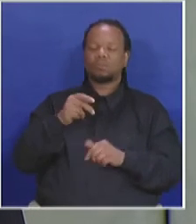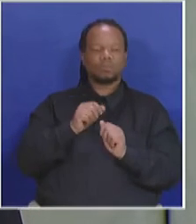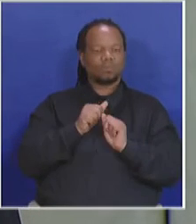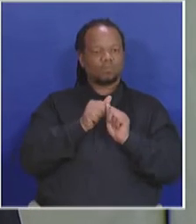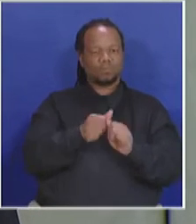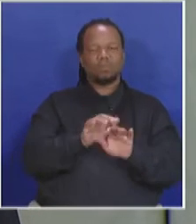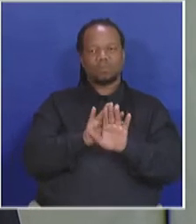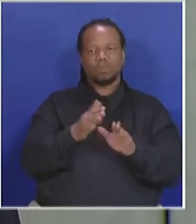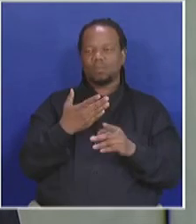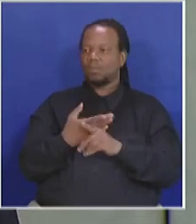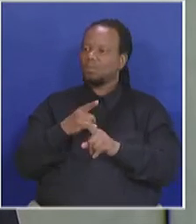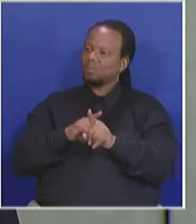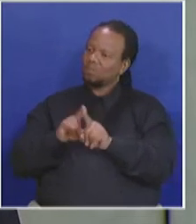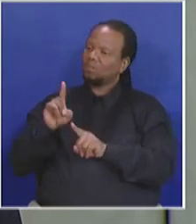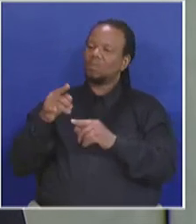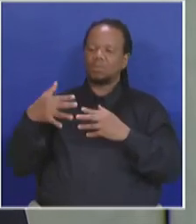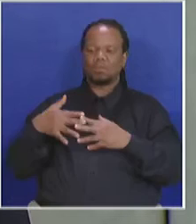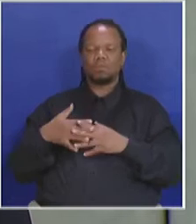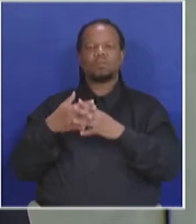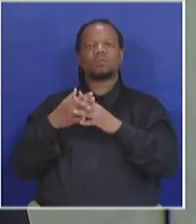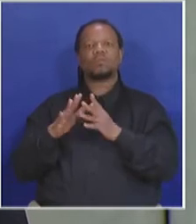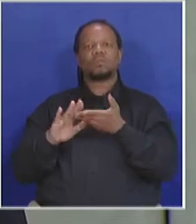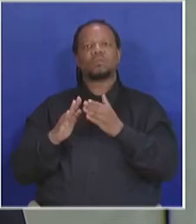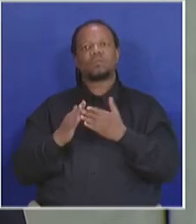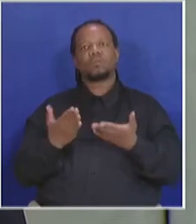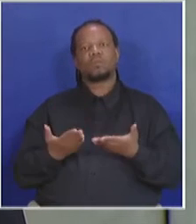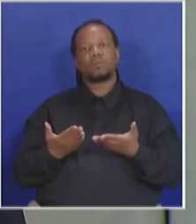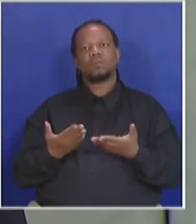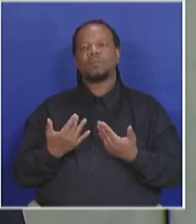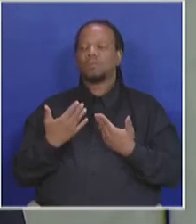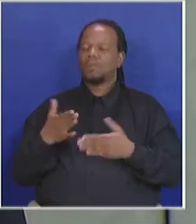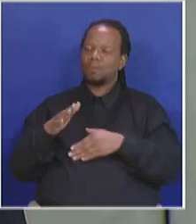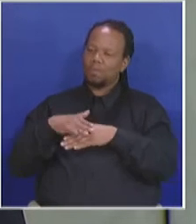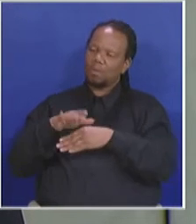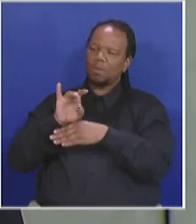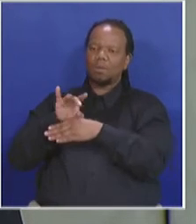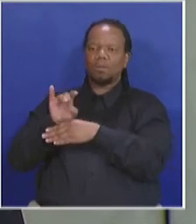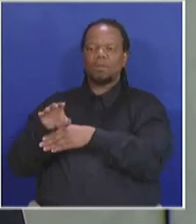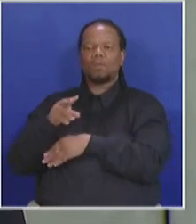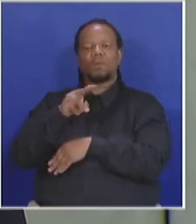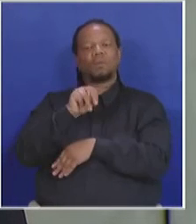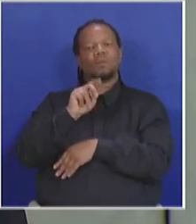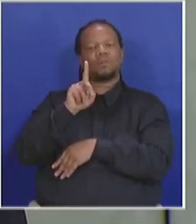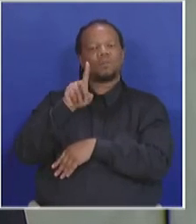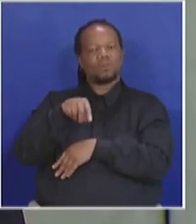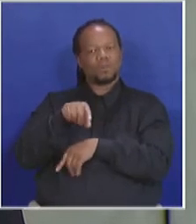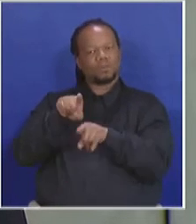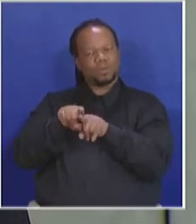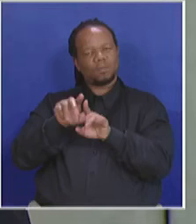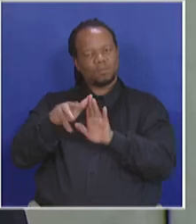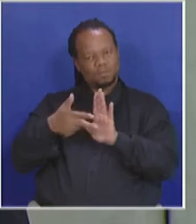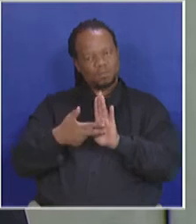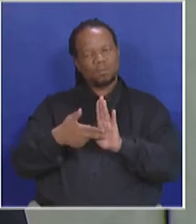to achieve a prosperous and united society. Following extensive consultation, the NDP was also adopted as a basis for long-term